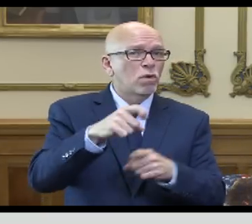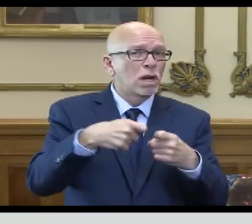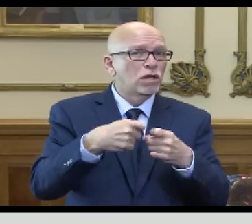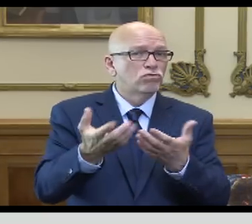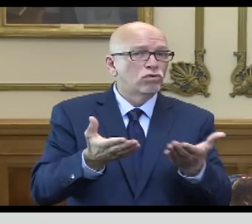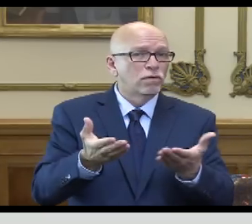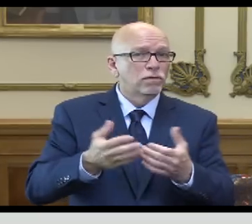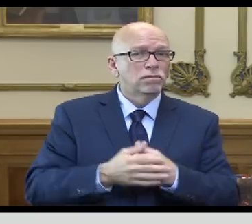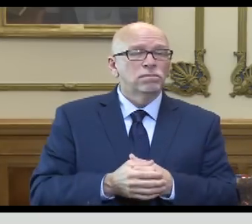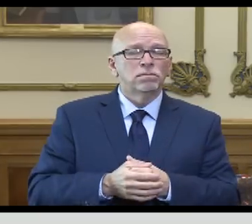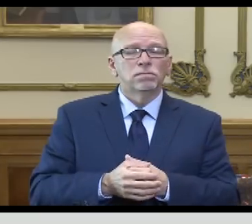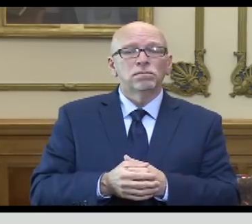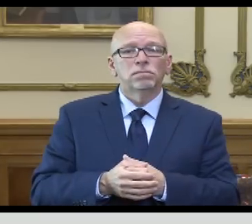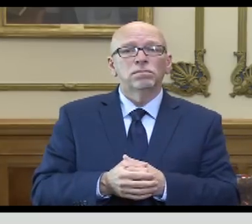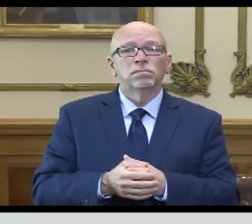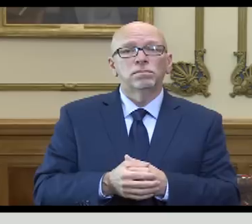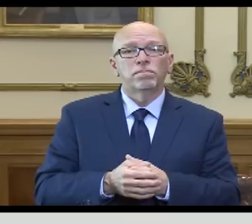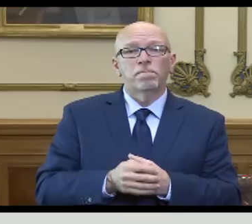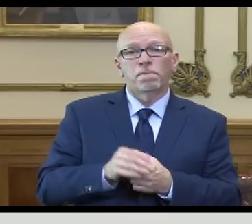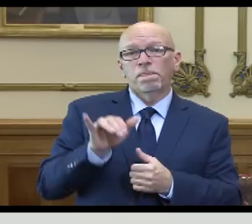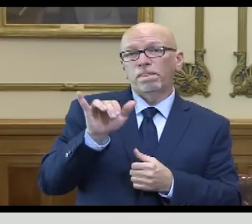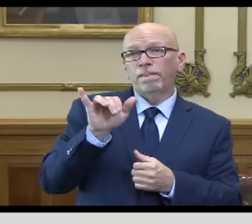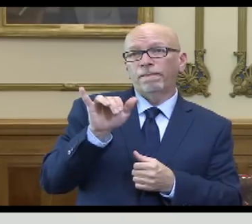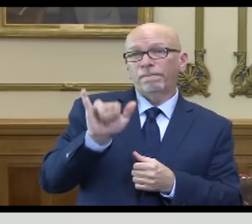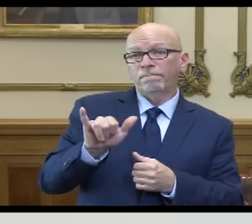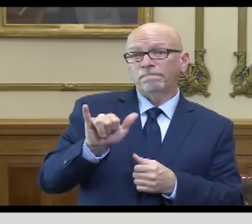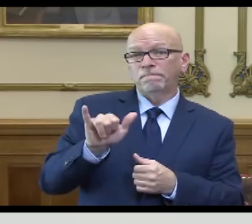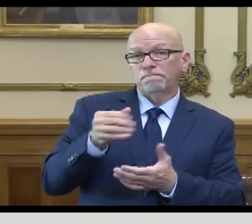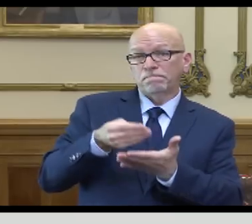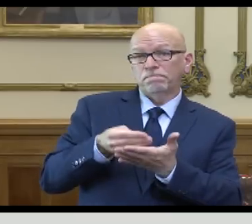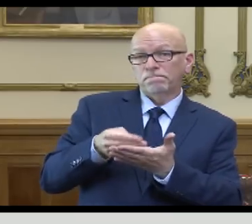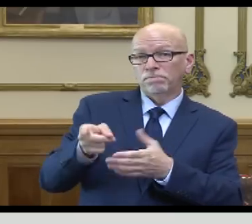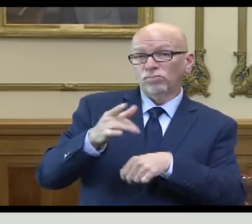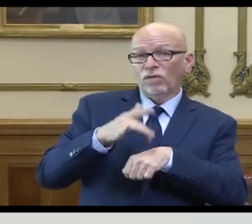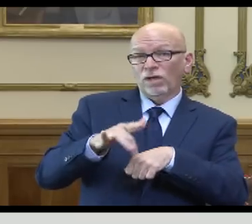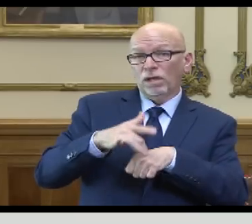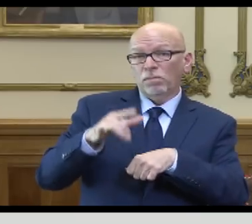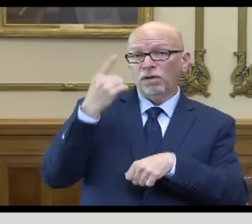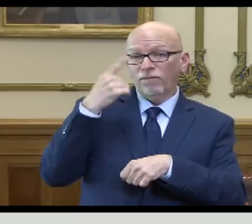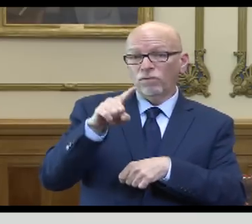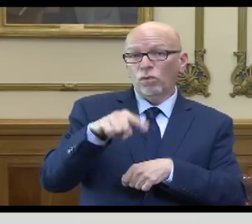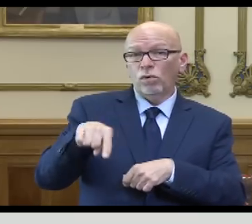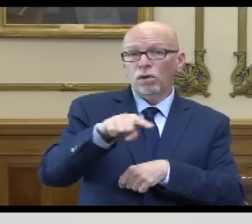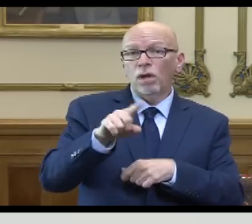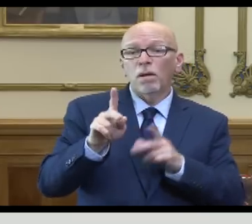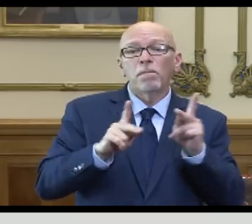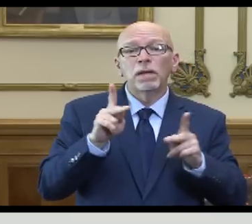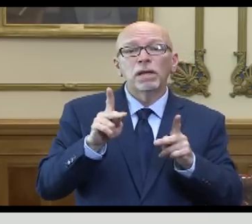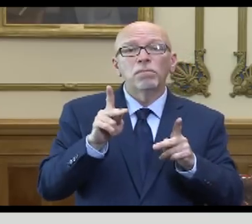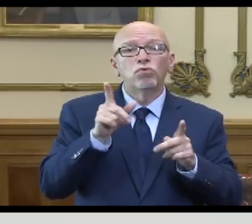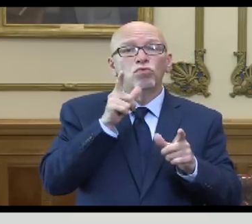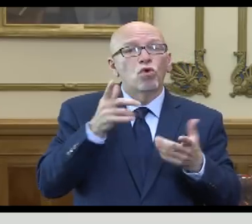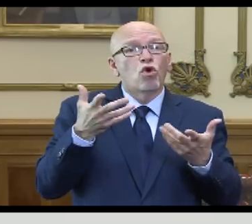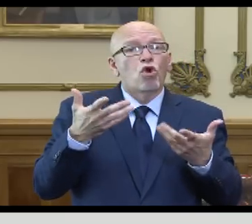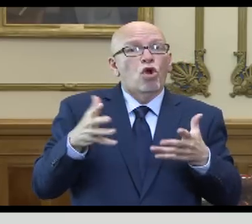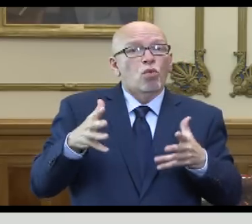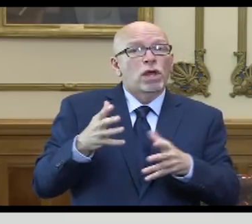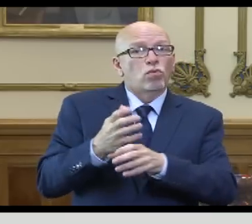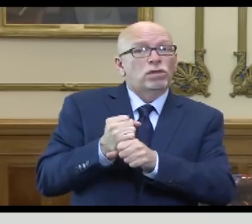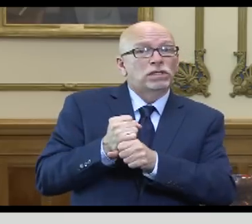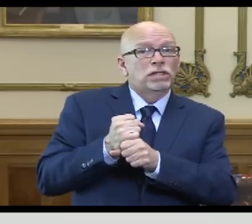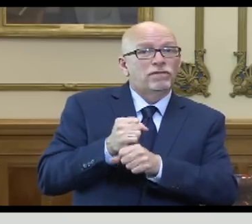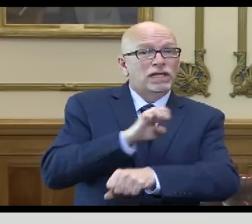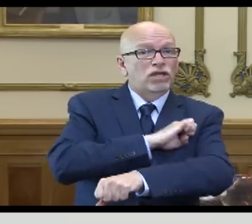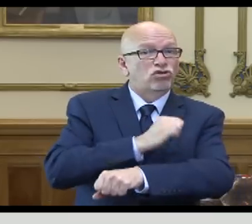service. This benefit is available both to individuals that have already received an